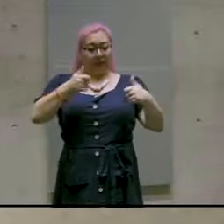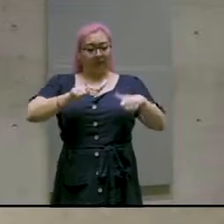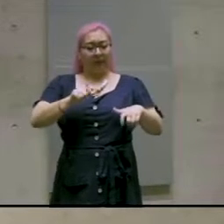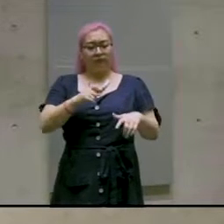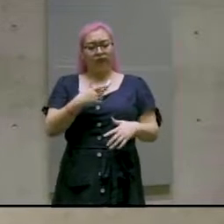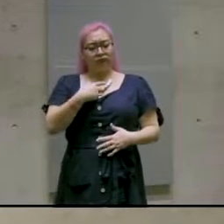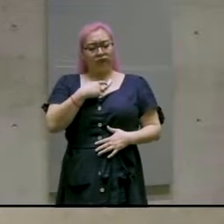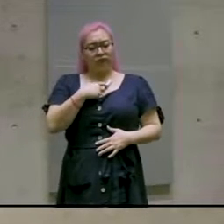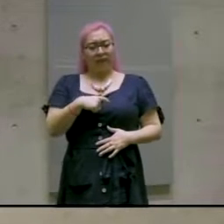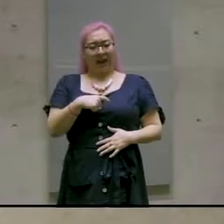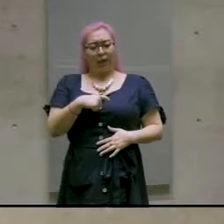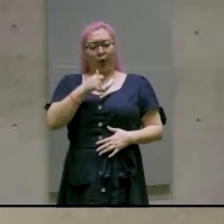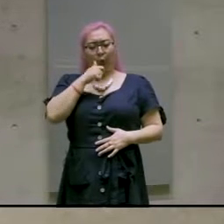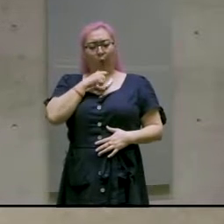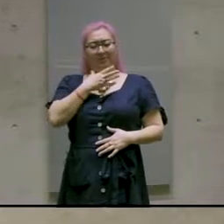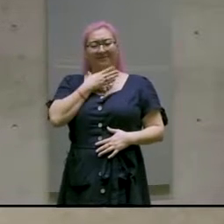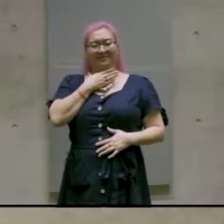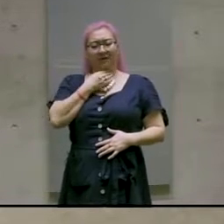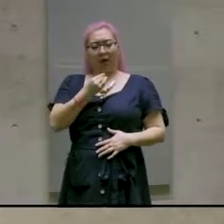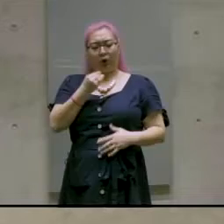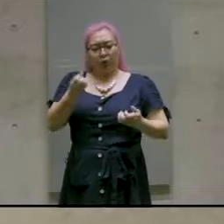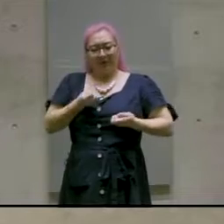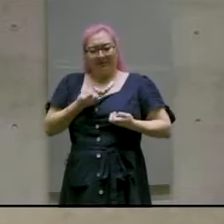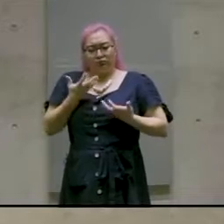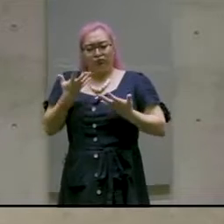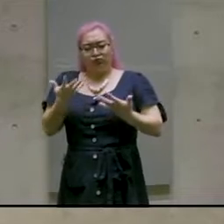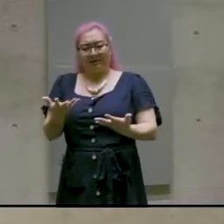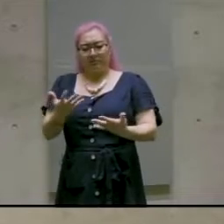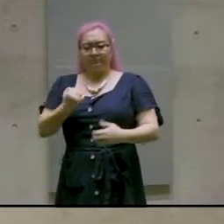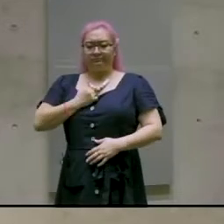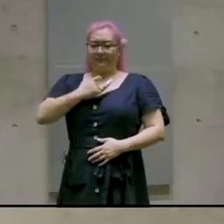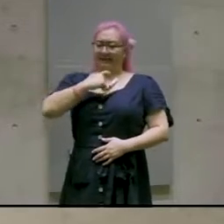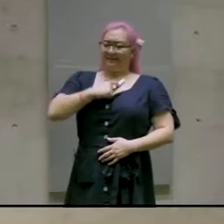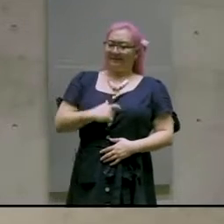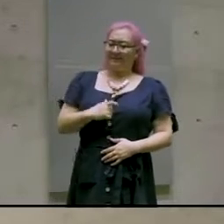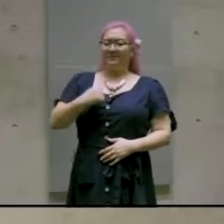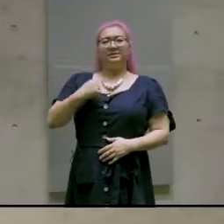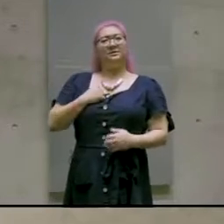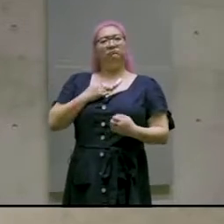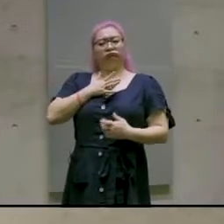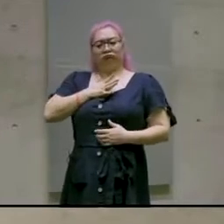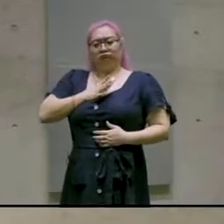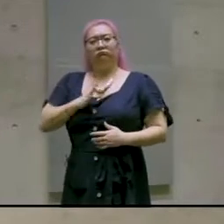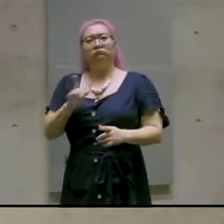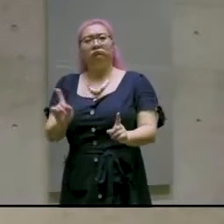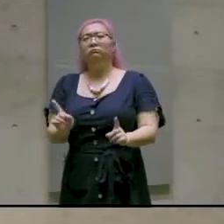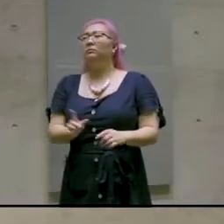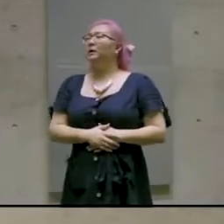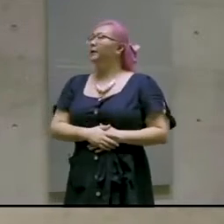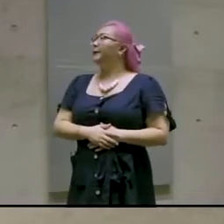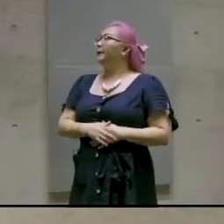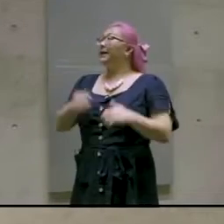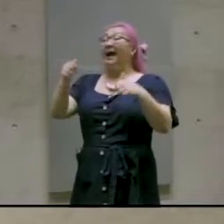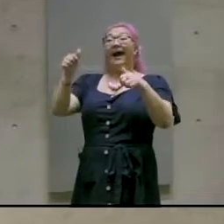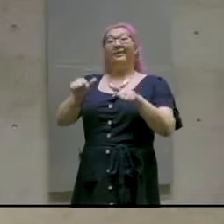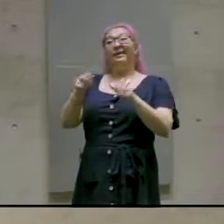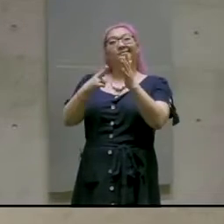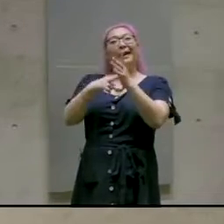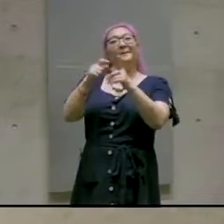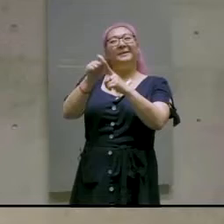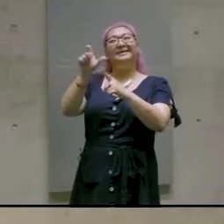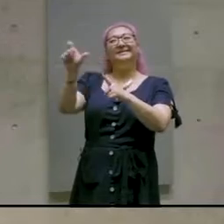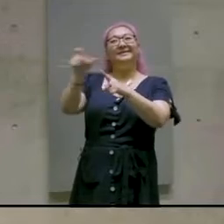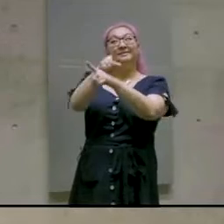kind of motivations and identity. Non-player character agency and how to kind of make non-player characters feel like they have agency